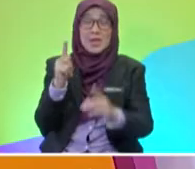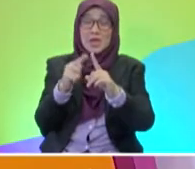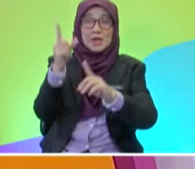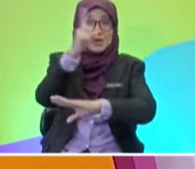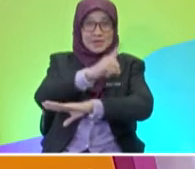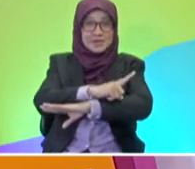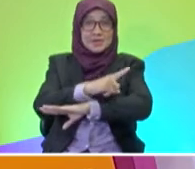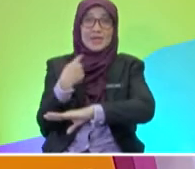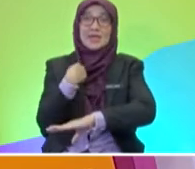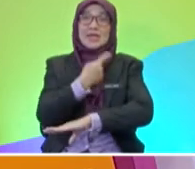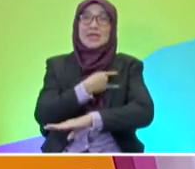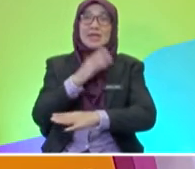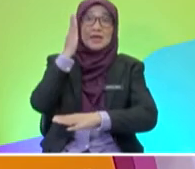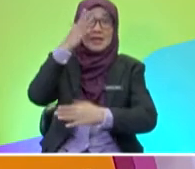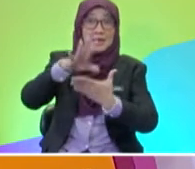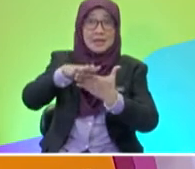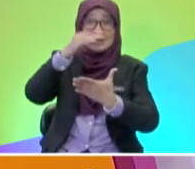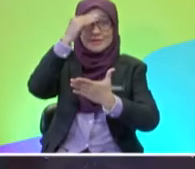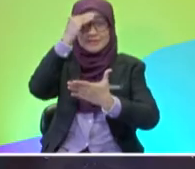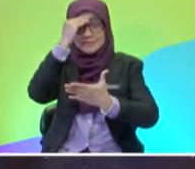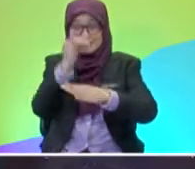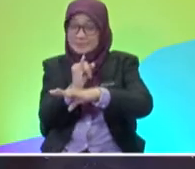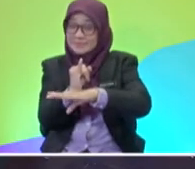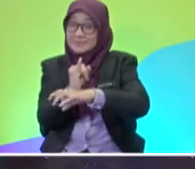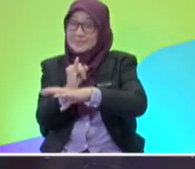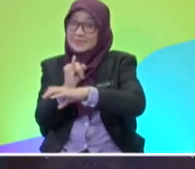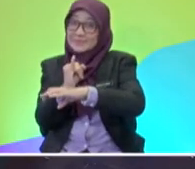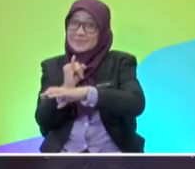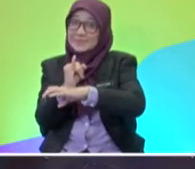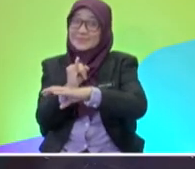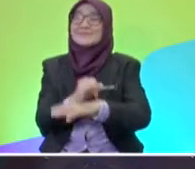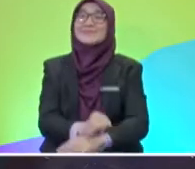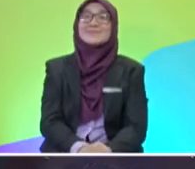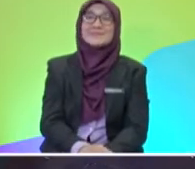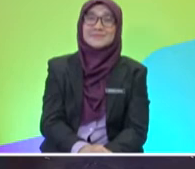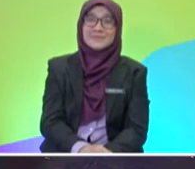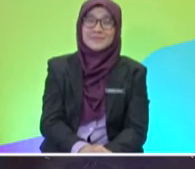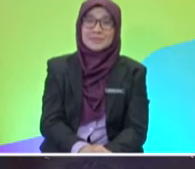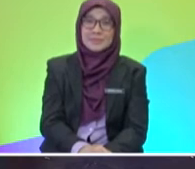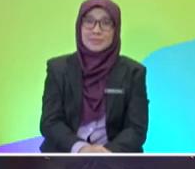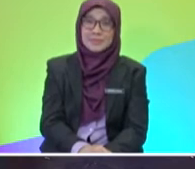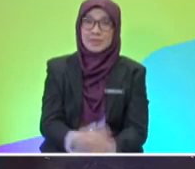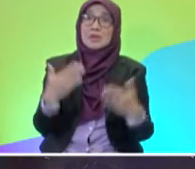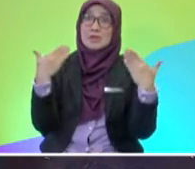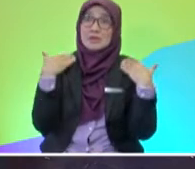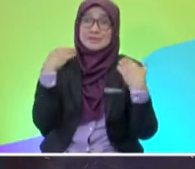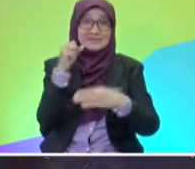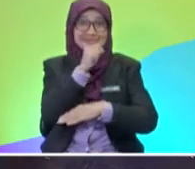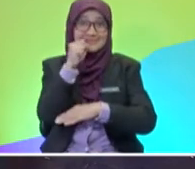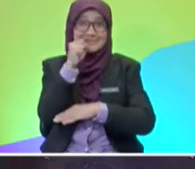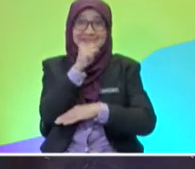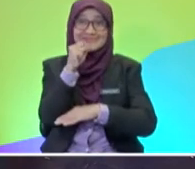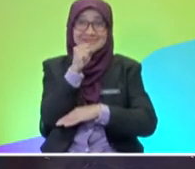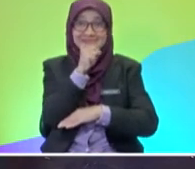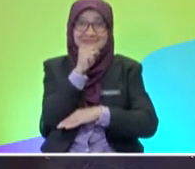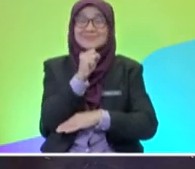about insects. But I think before we start, did you tell me earlier that we're going to sing a song? You're right. Ah.